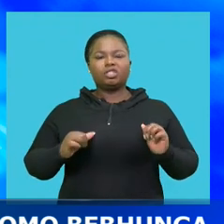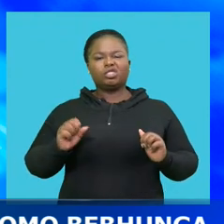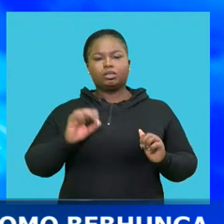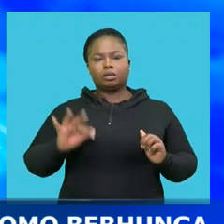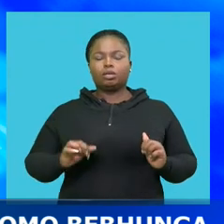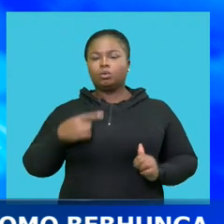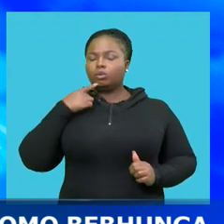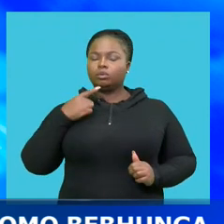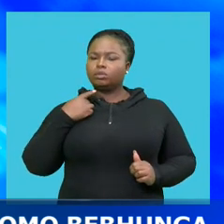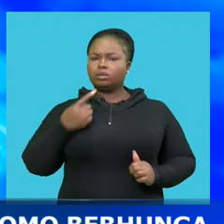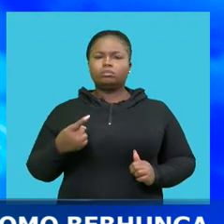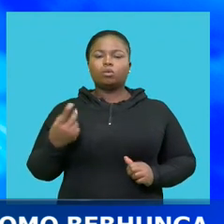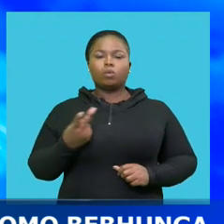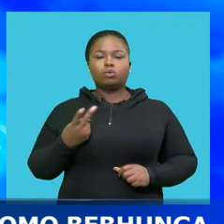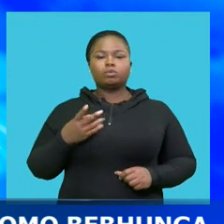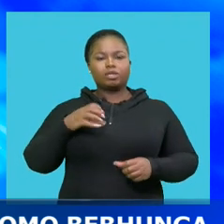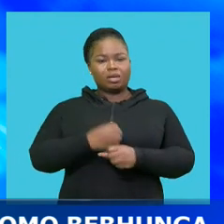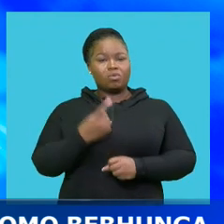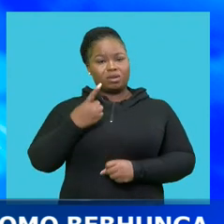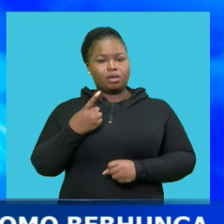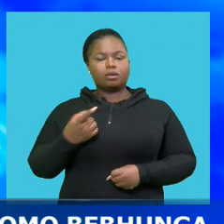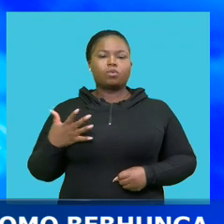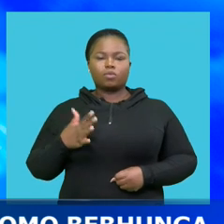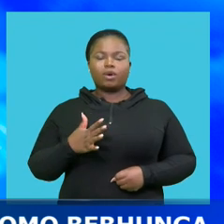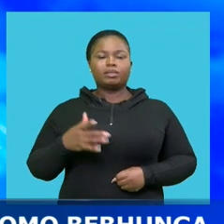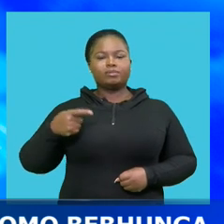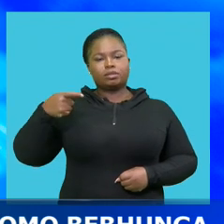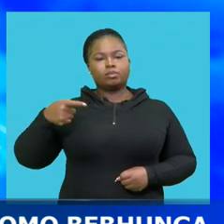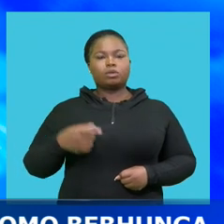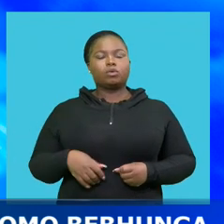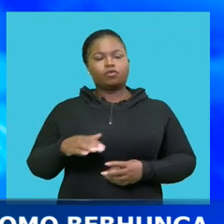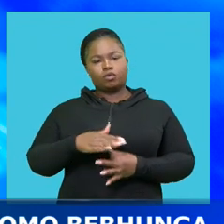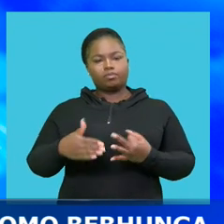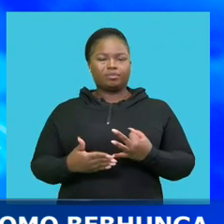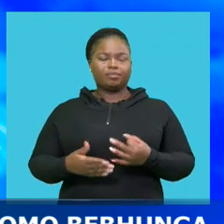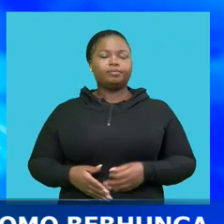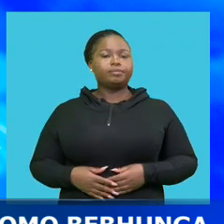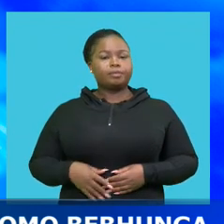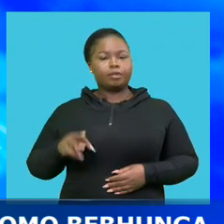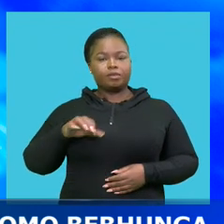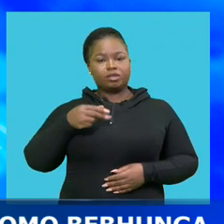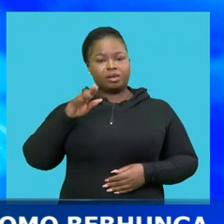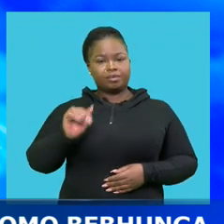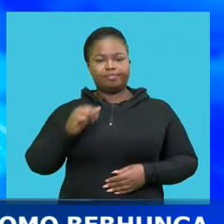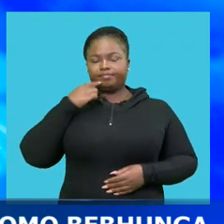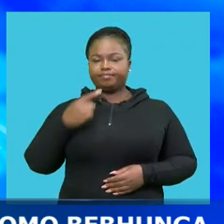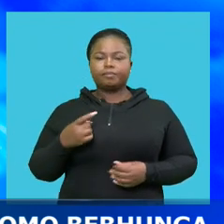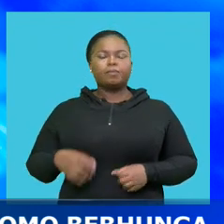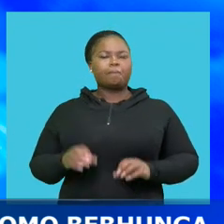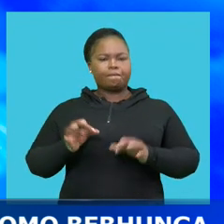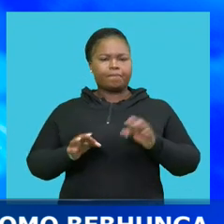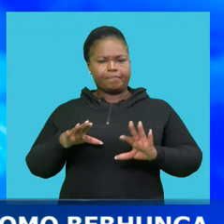yinxalenye yesigqeba kumasipala baseRhawutini kodwa linike isigqeba esilawulayo uxanduva. Lokamashaba ongeza ngelithi umbutho